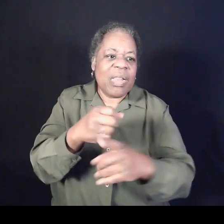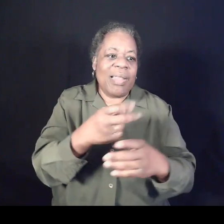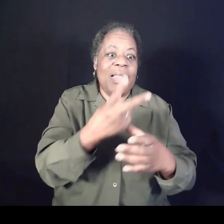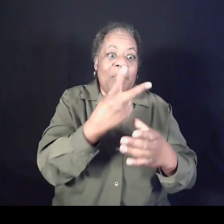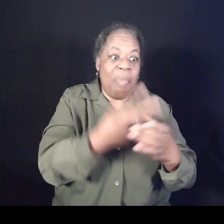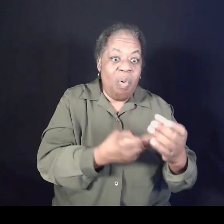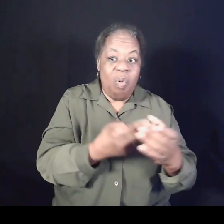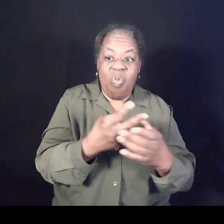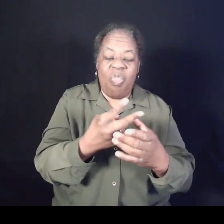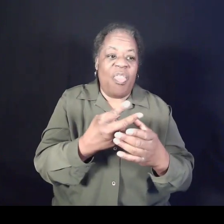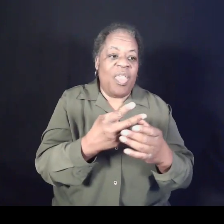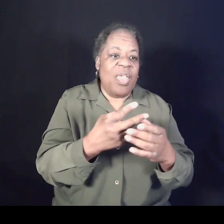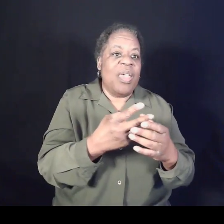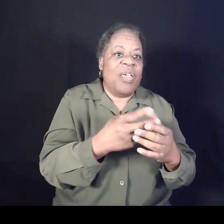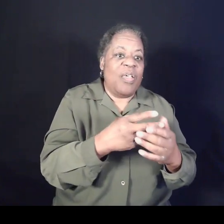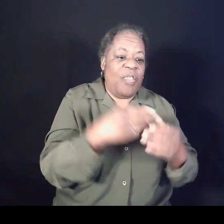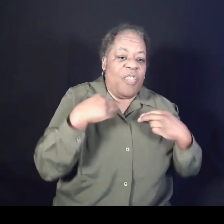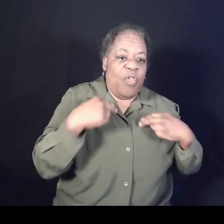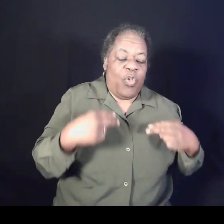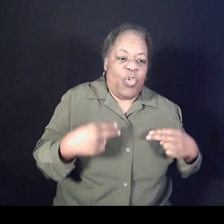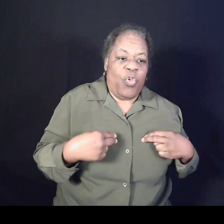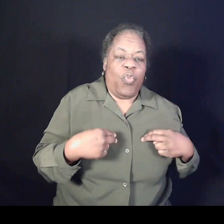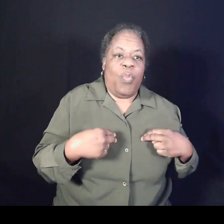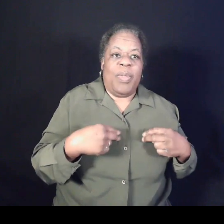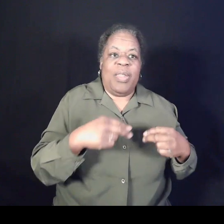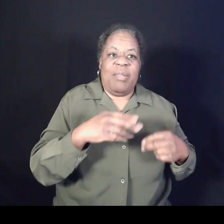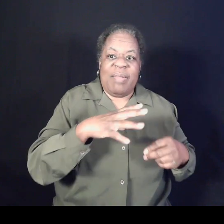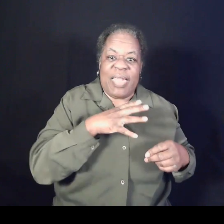human dignity and freedom.